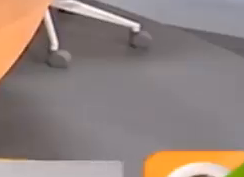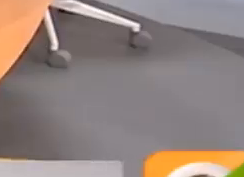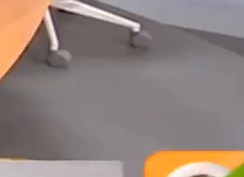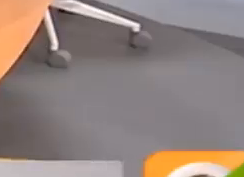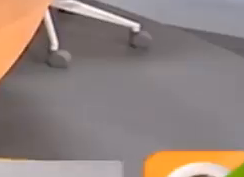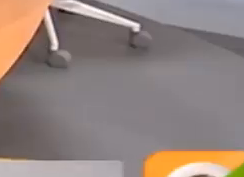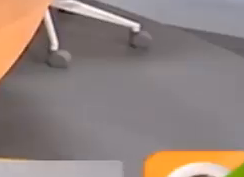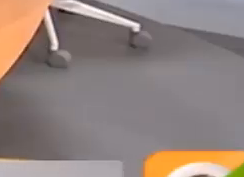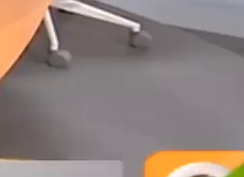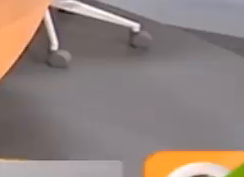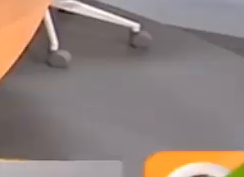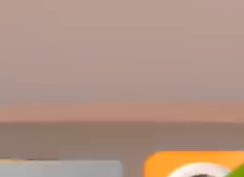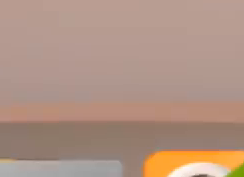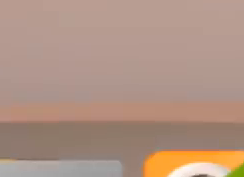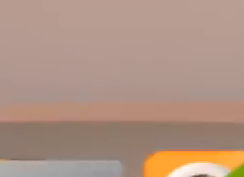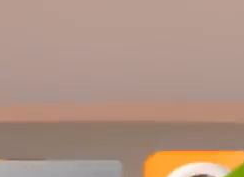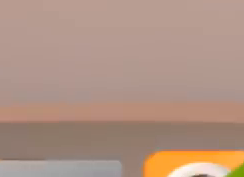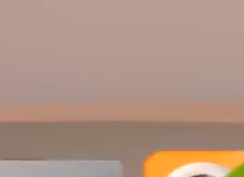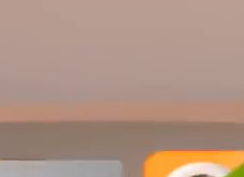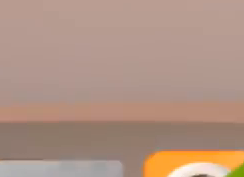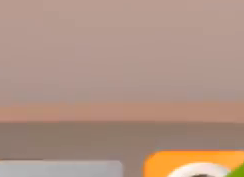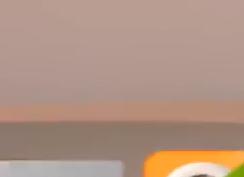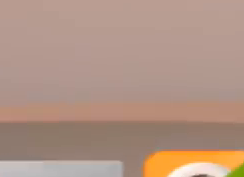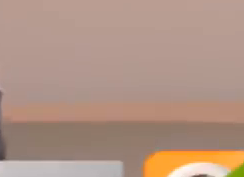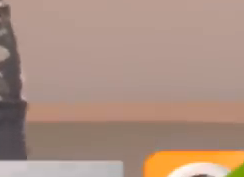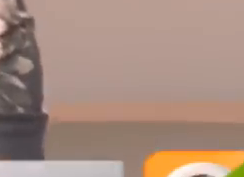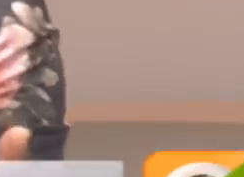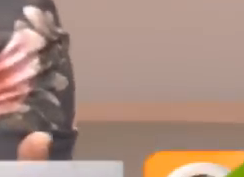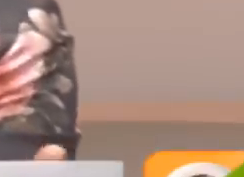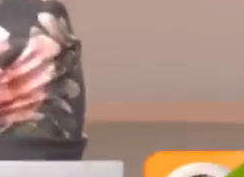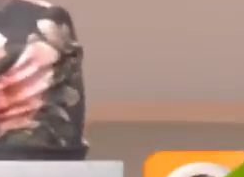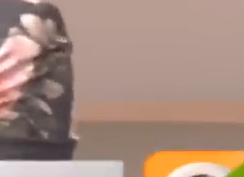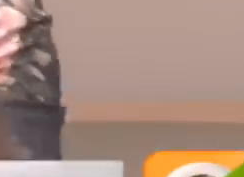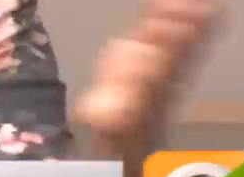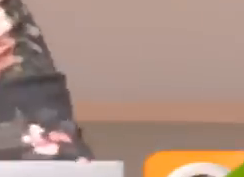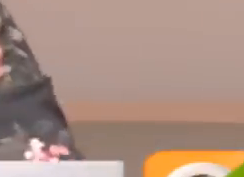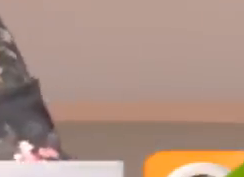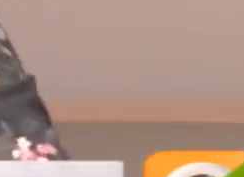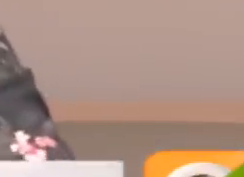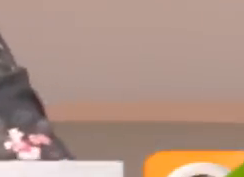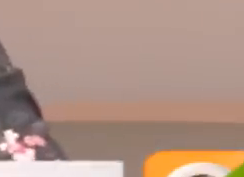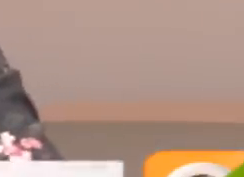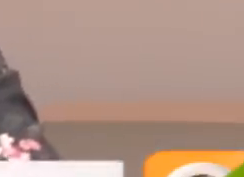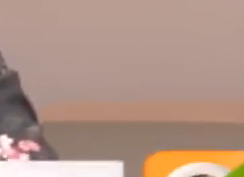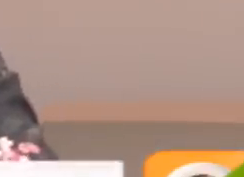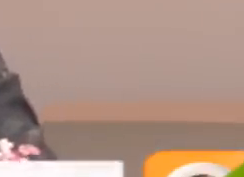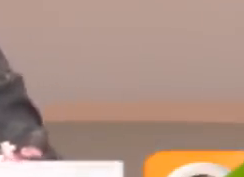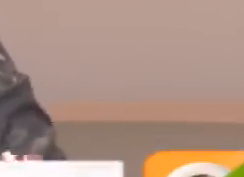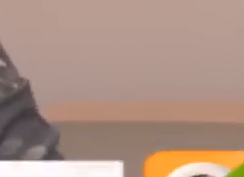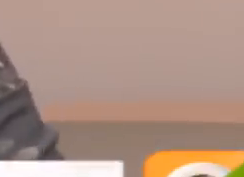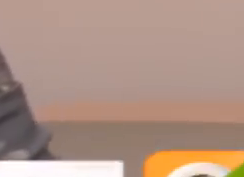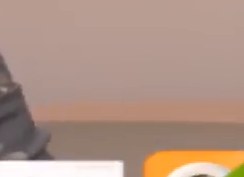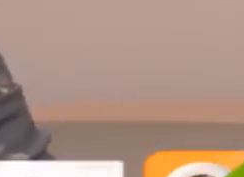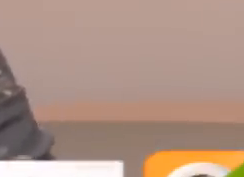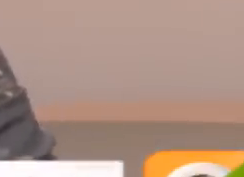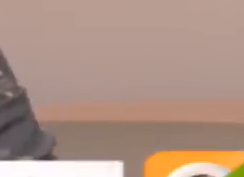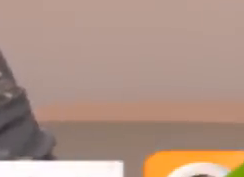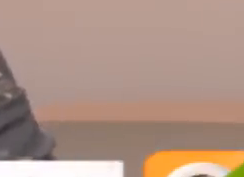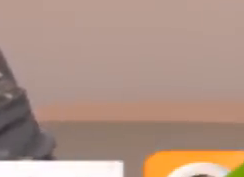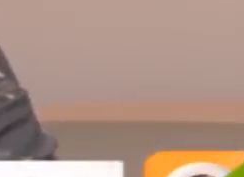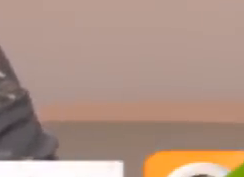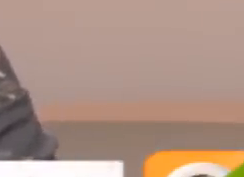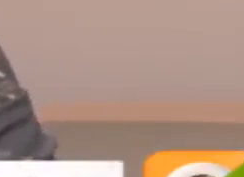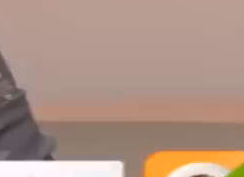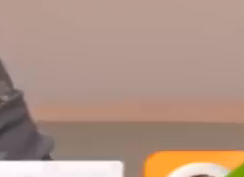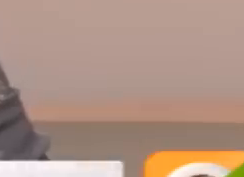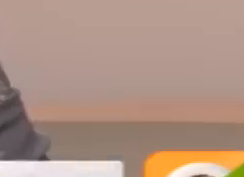We are in the same party. We hear what they are saying. They're even saying now, you know, Moses said a very important thing, that there is